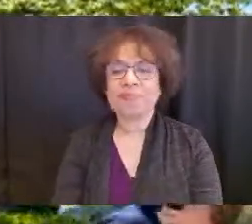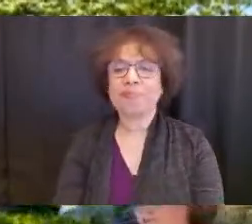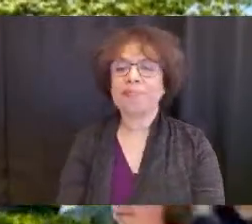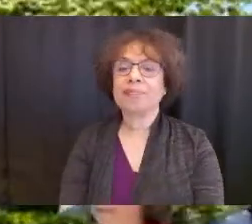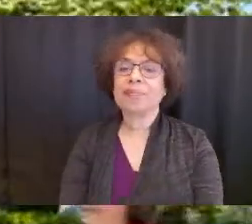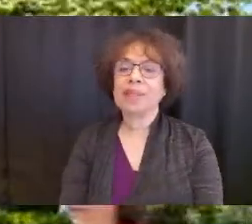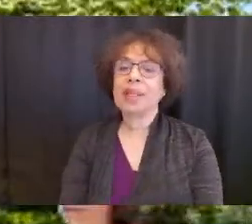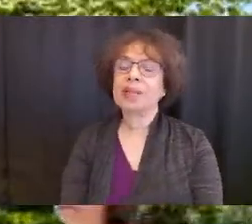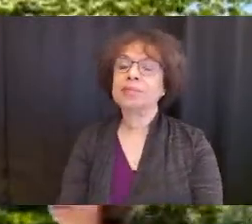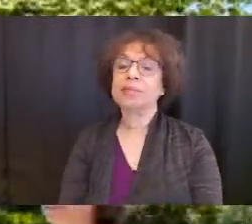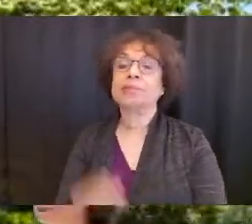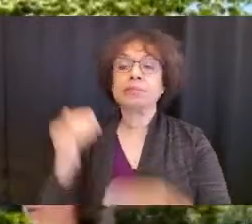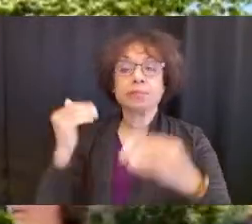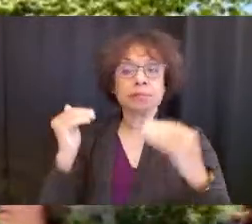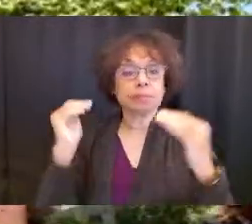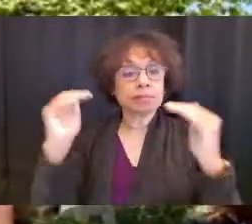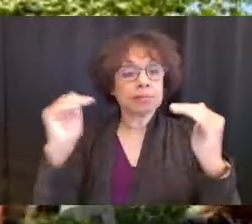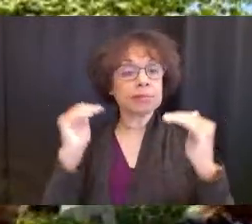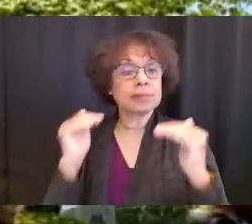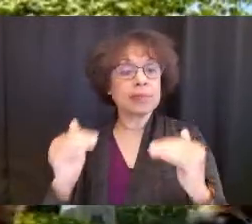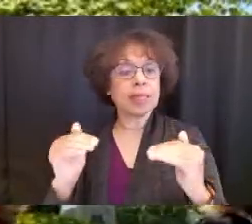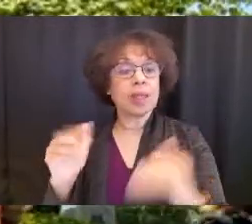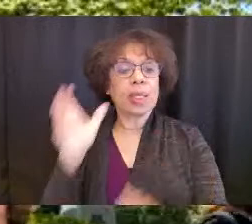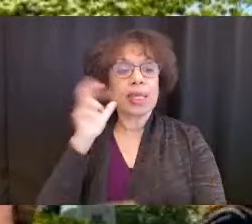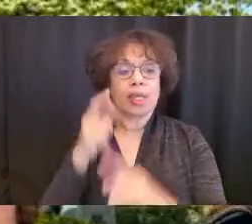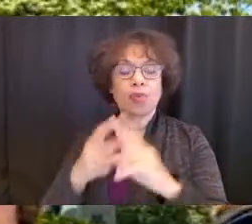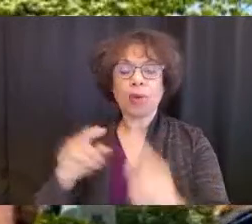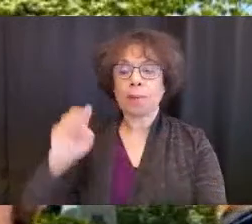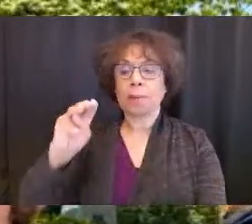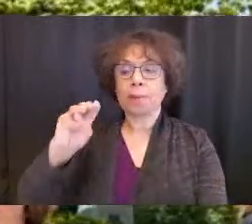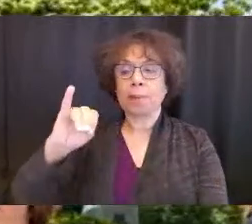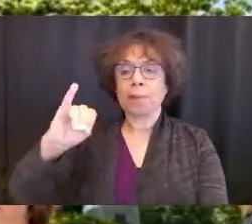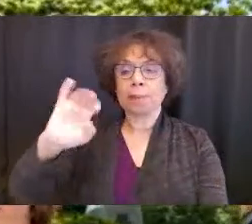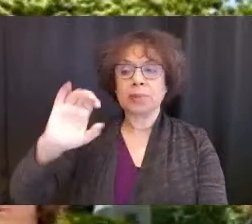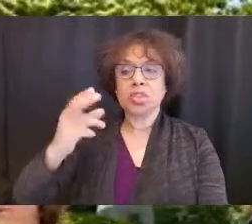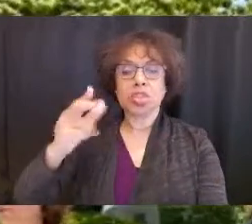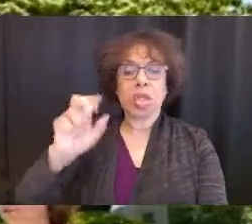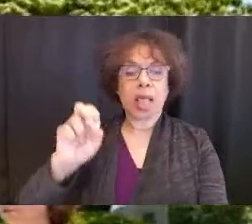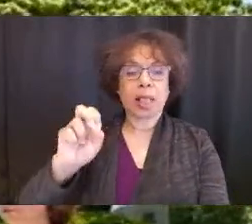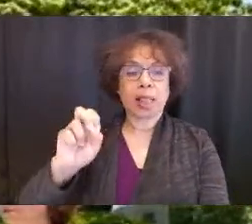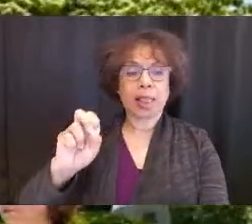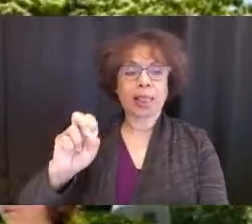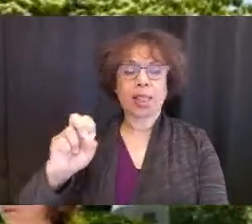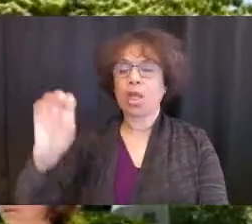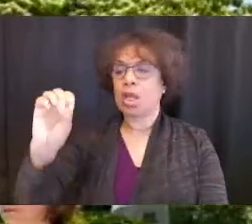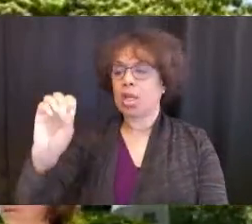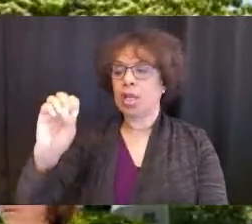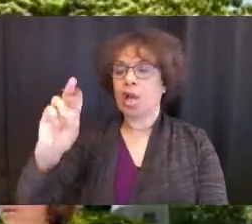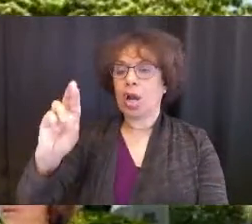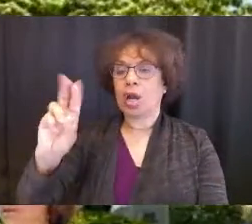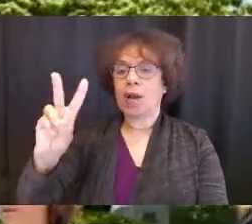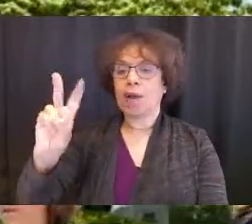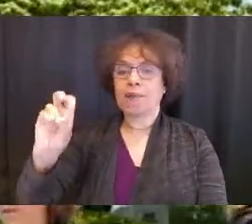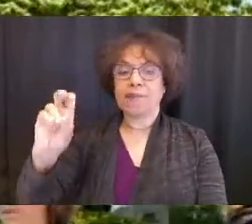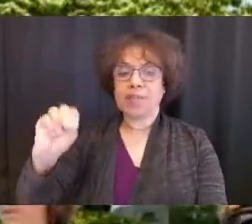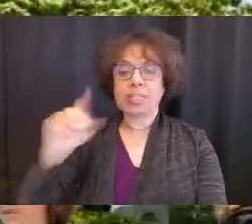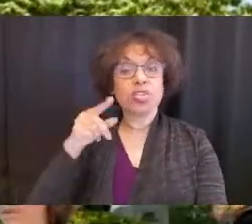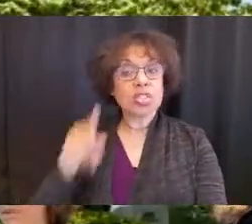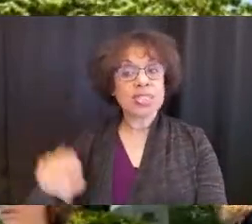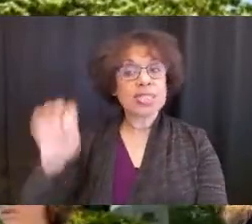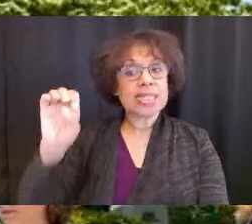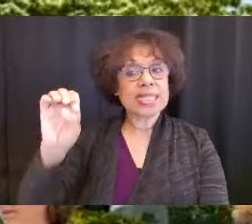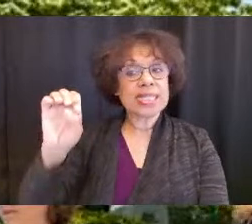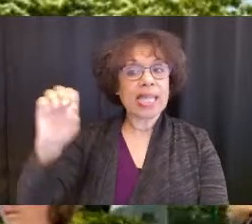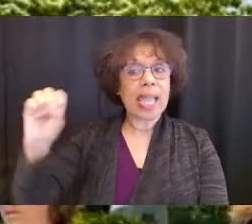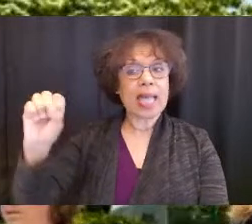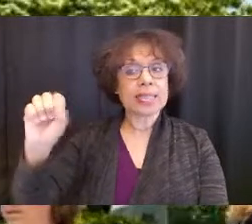Mark. Next, we're going to hear from Michelle Irvin. Michelle is an ESL teacher at Revere High School, and